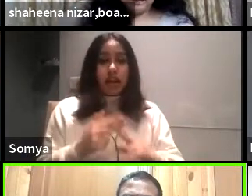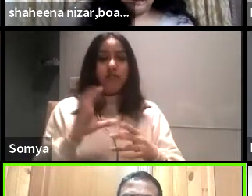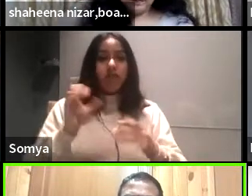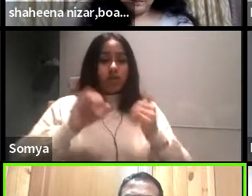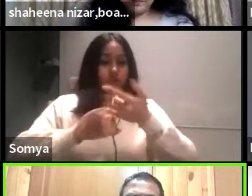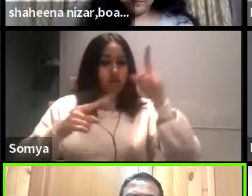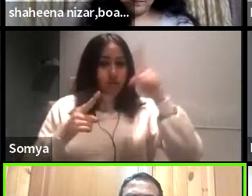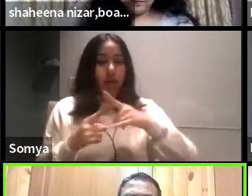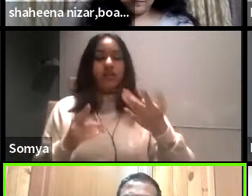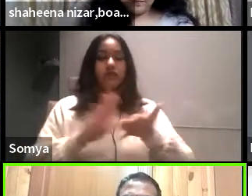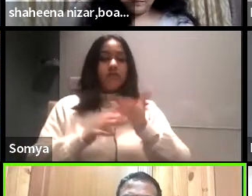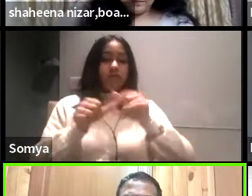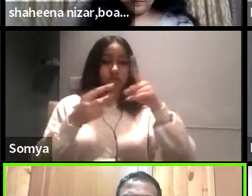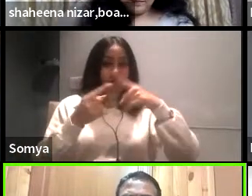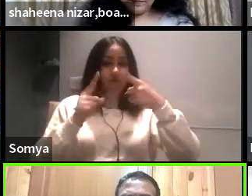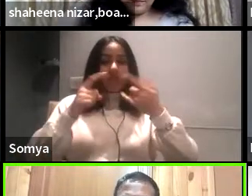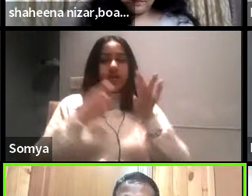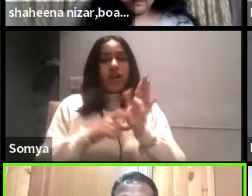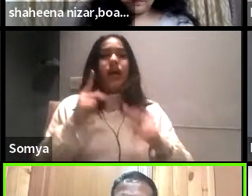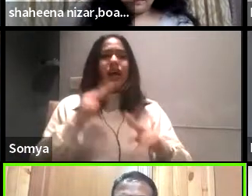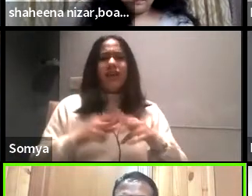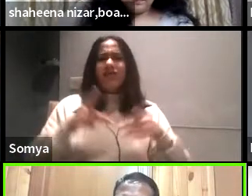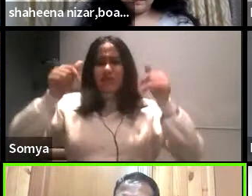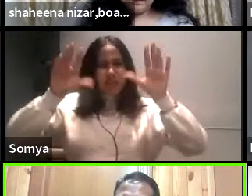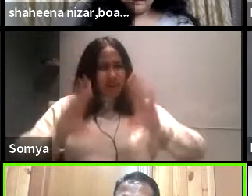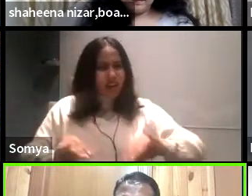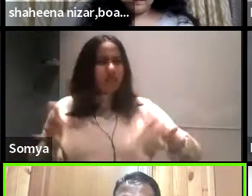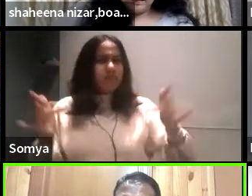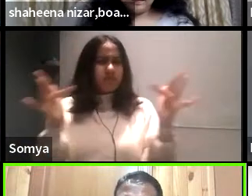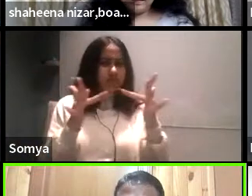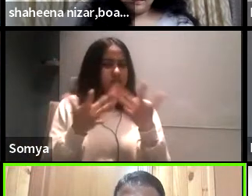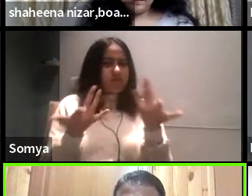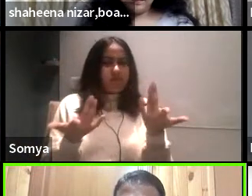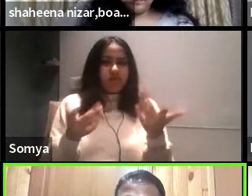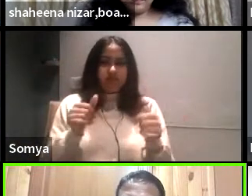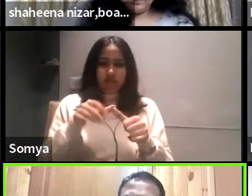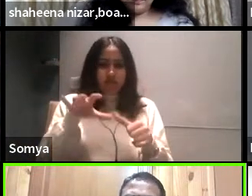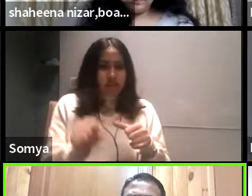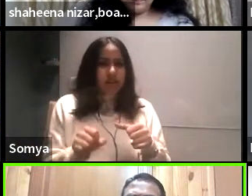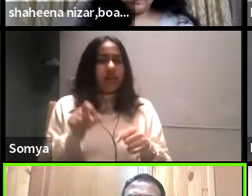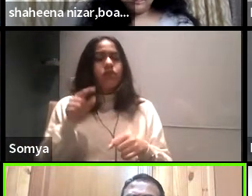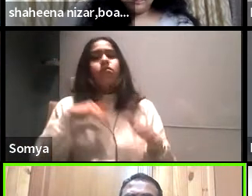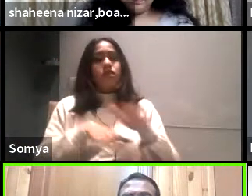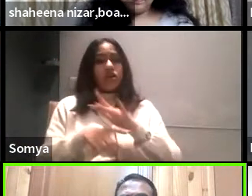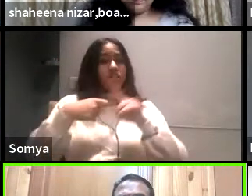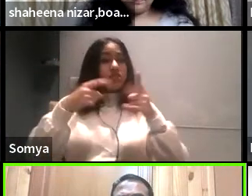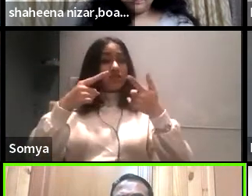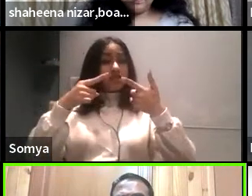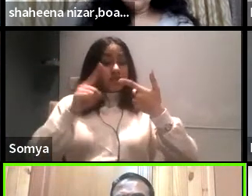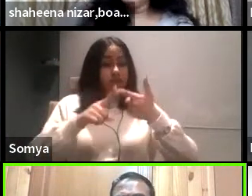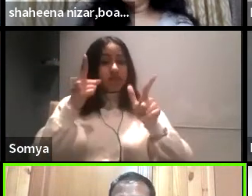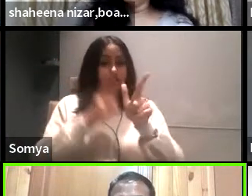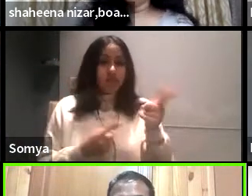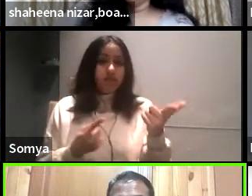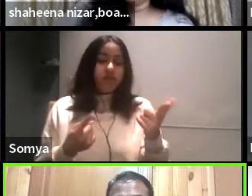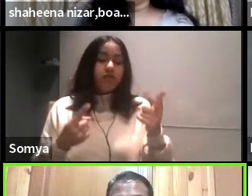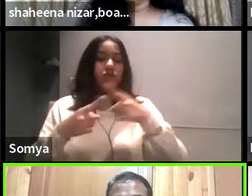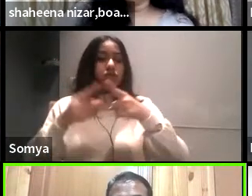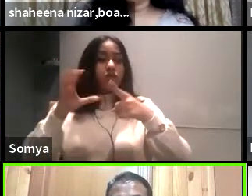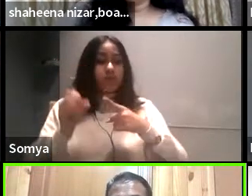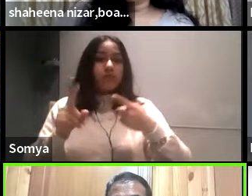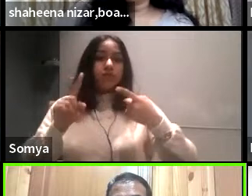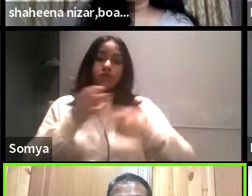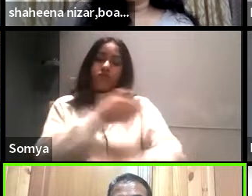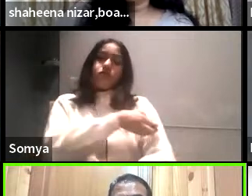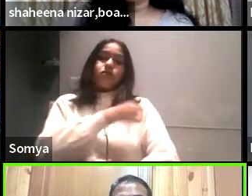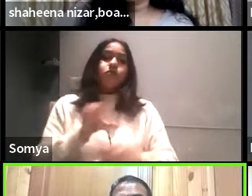a lot. So availability of the cheap technology and accessibility of the cheap technology, that's the key to empower differently abled